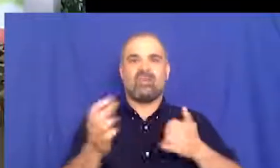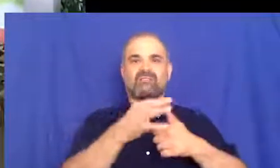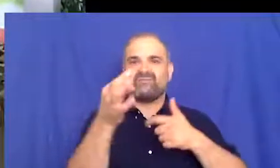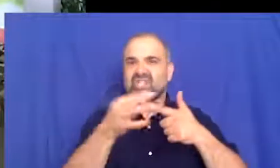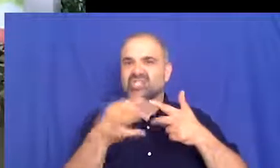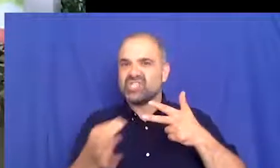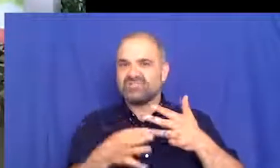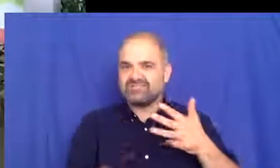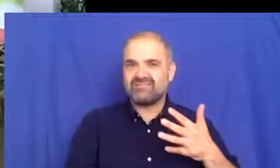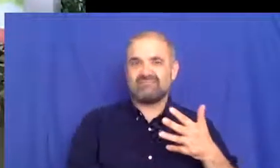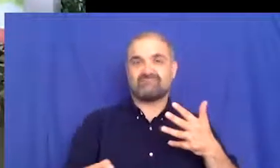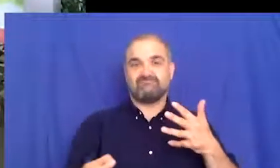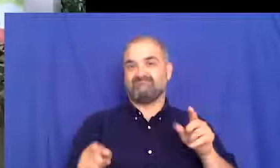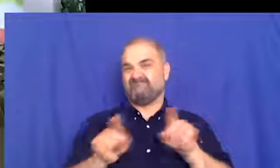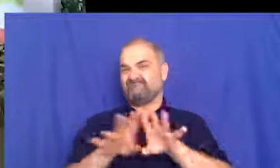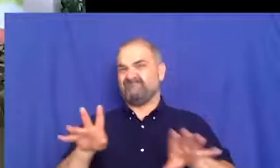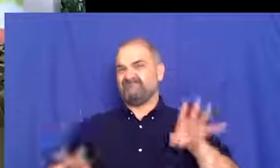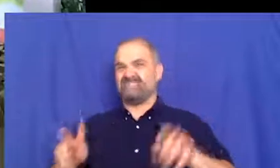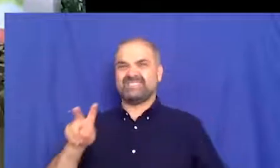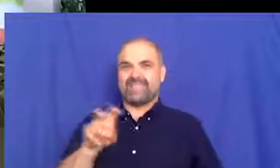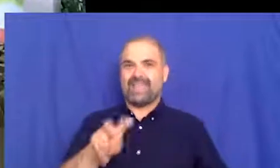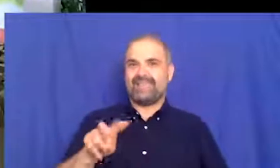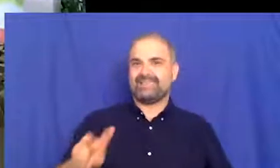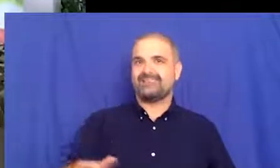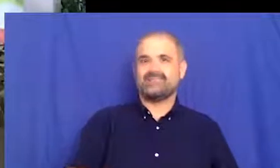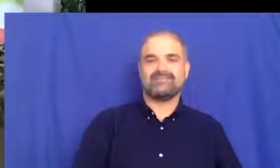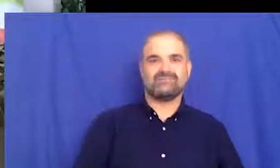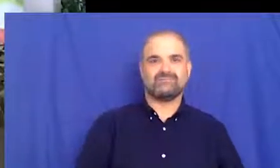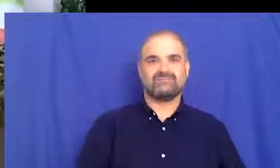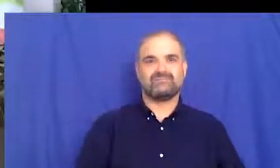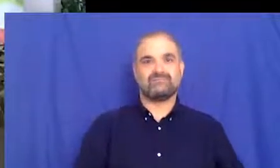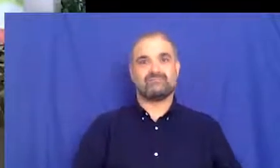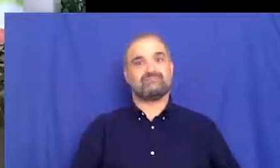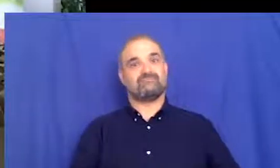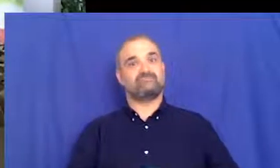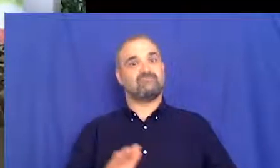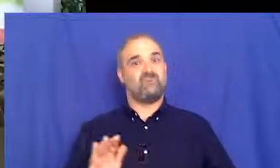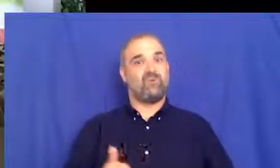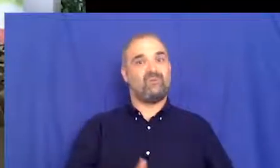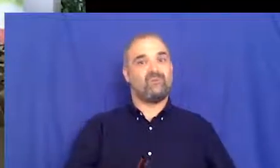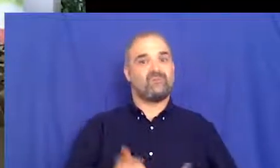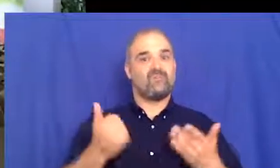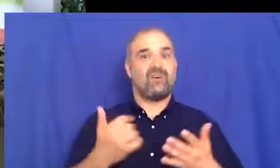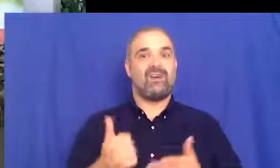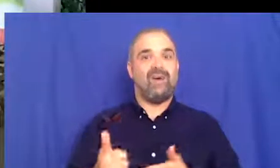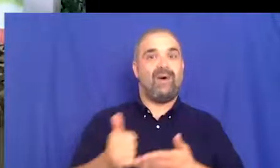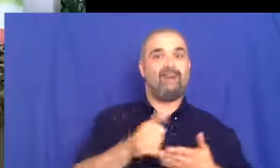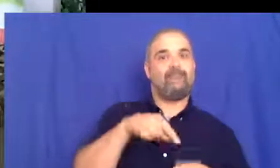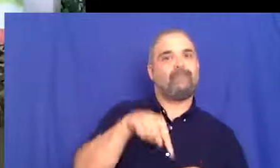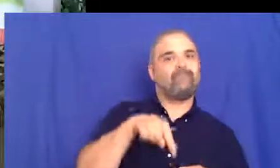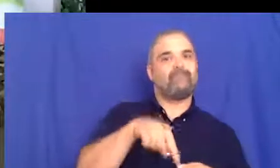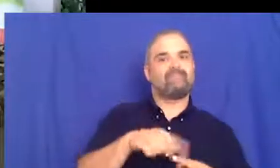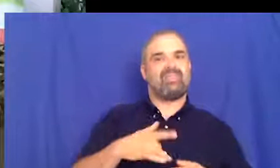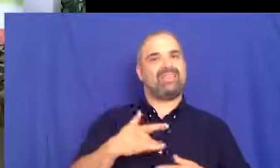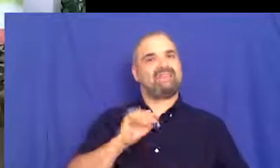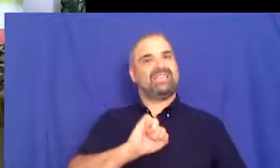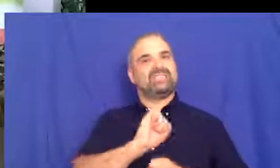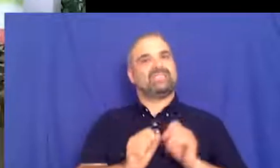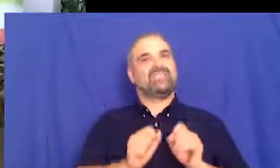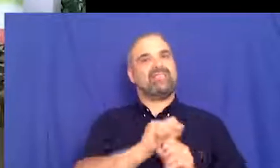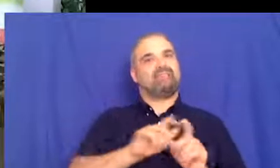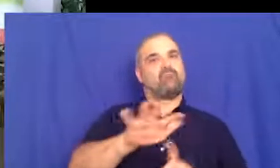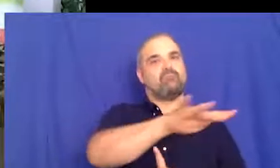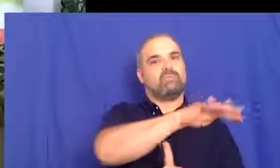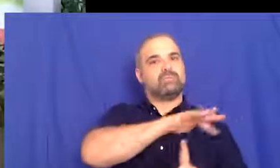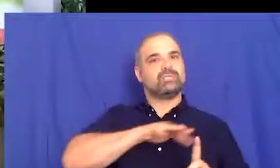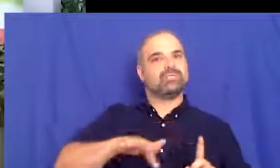of distinctive features, as snakes have, and all adaptations actually help him to basically live in the environment he